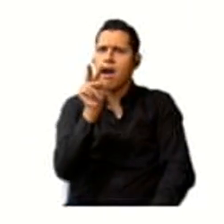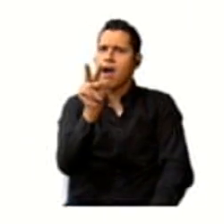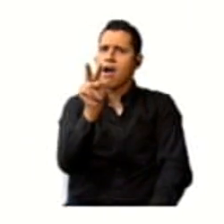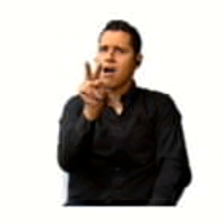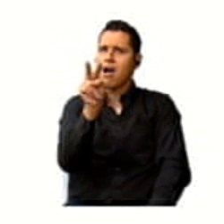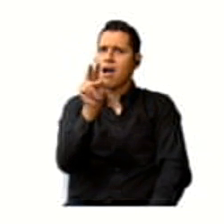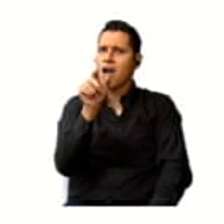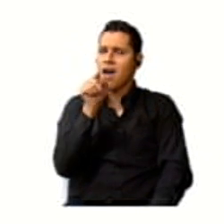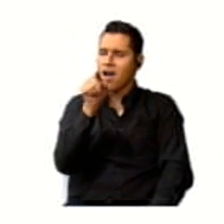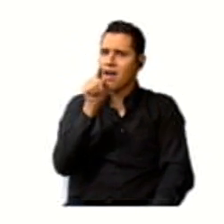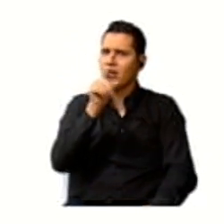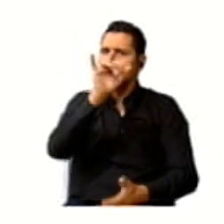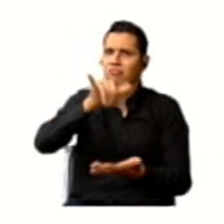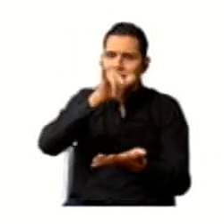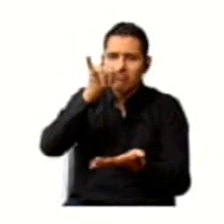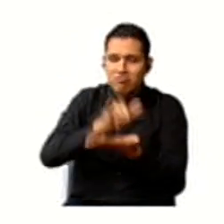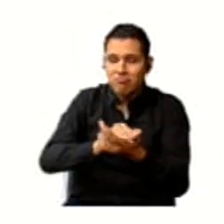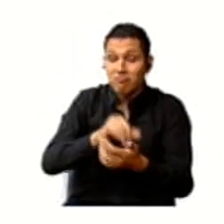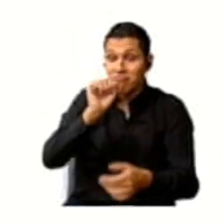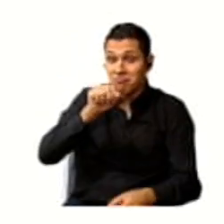Hey, we have San Jose.